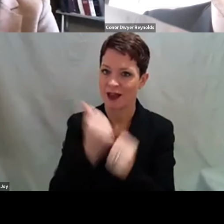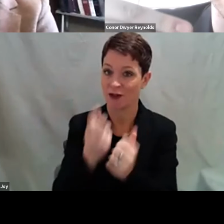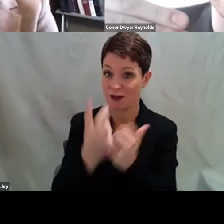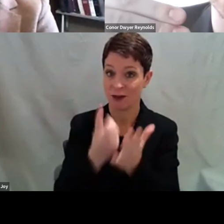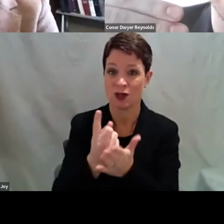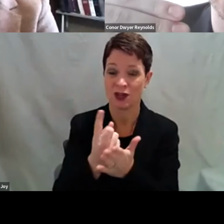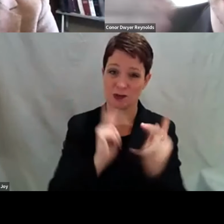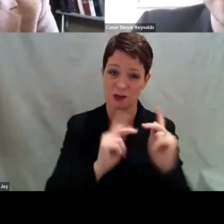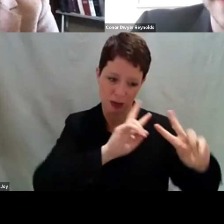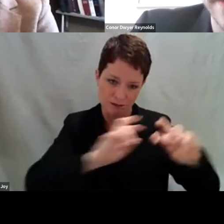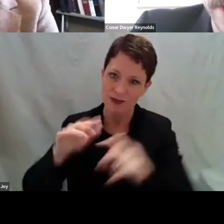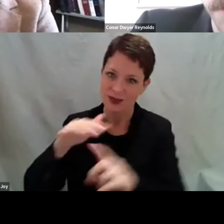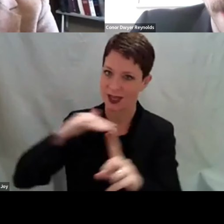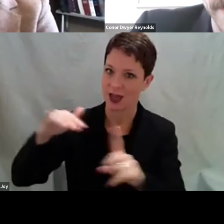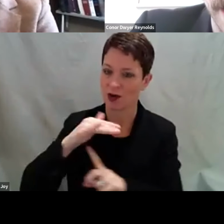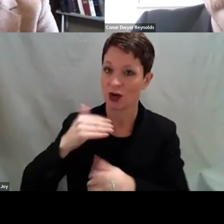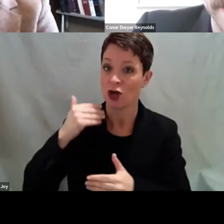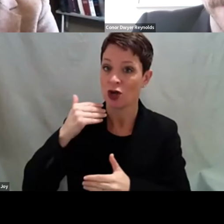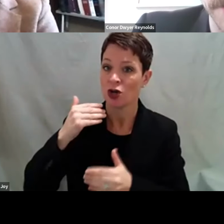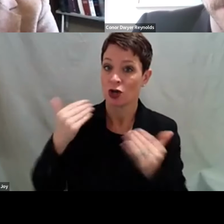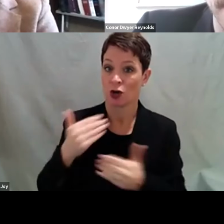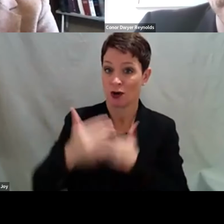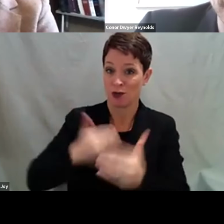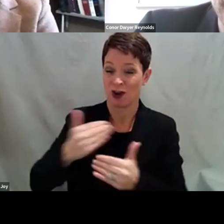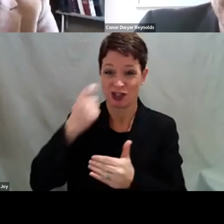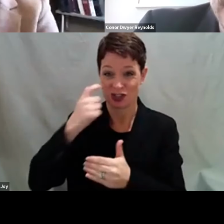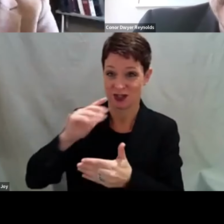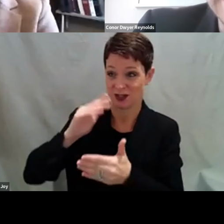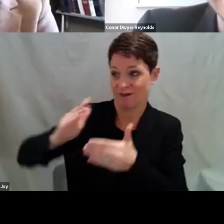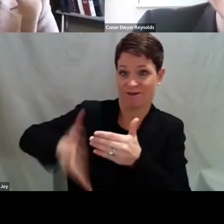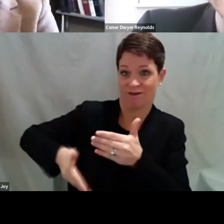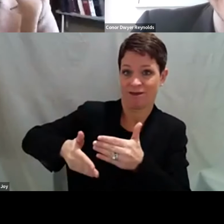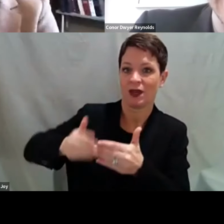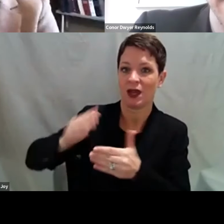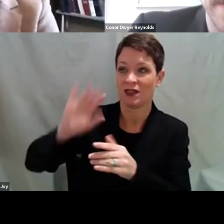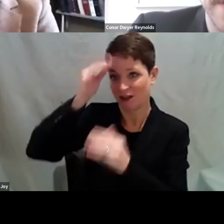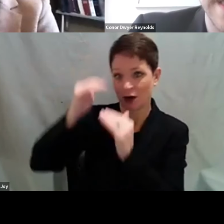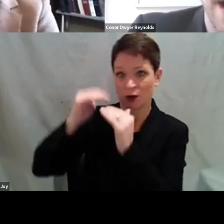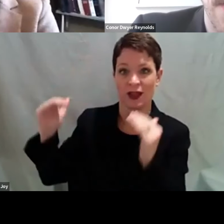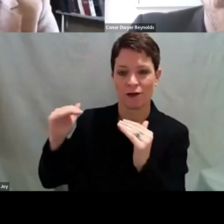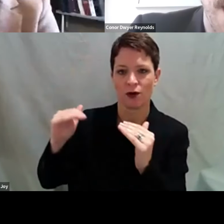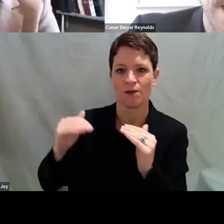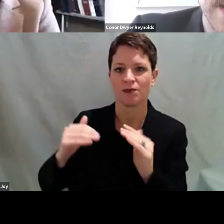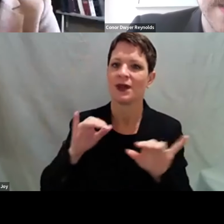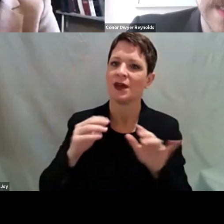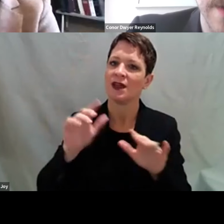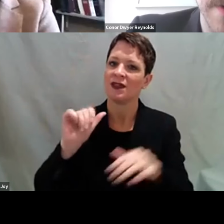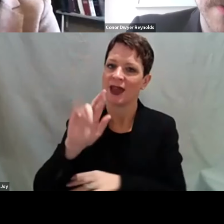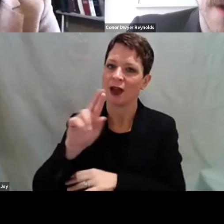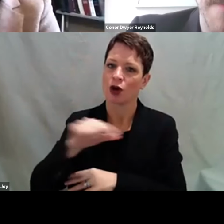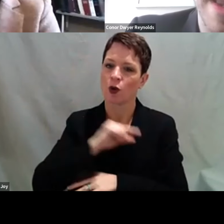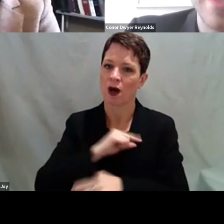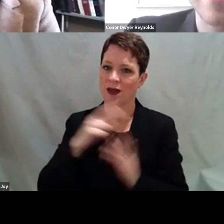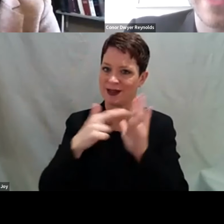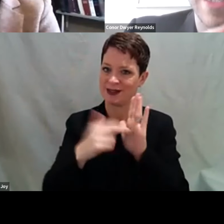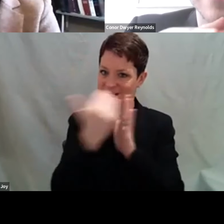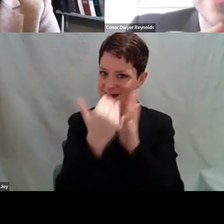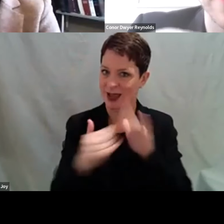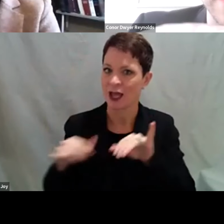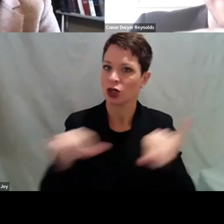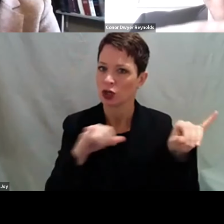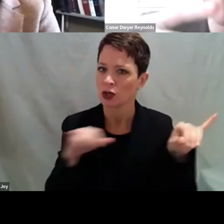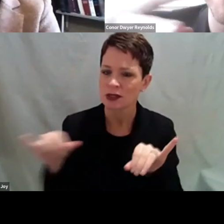The current process is just wrapping up at the federal level. These standards, these air quality standards, are based on